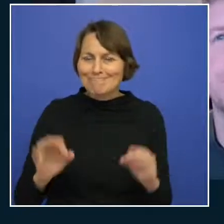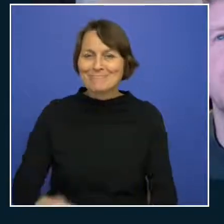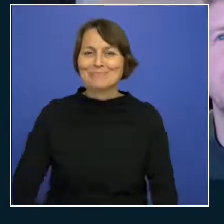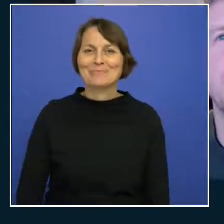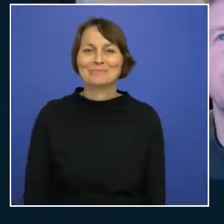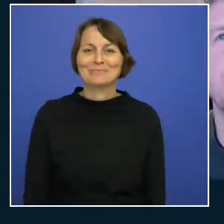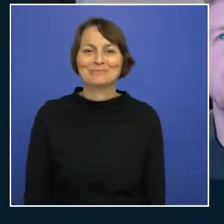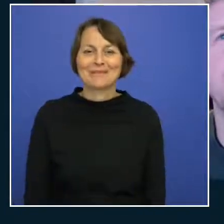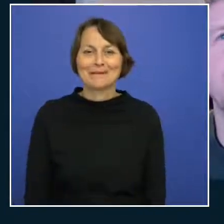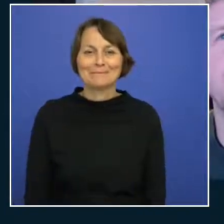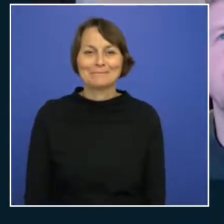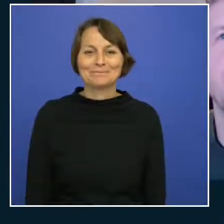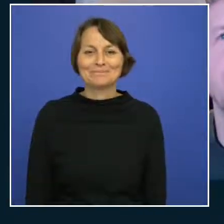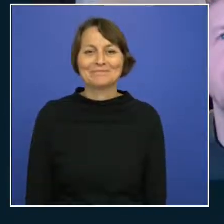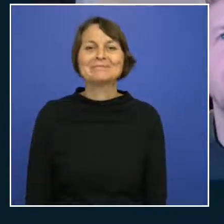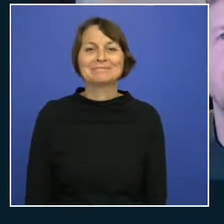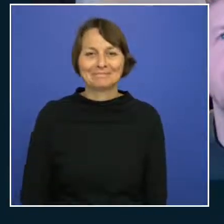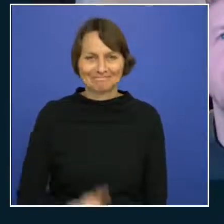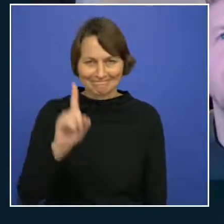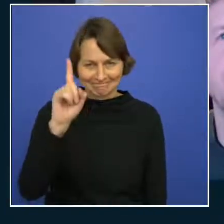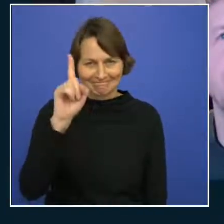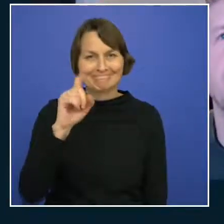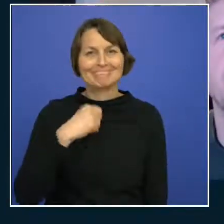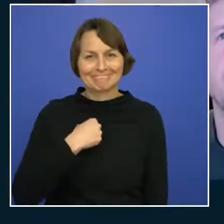Yeah, plug in. It's